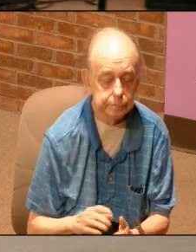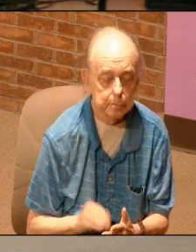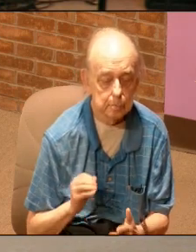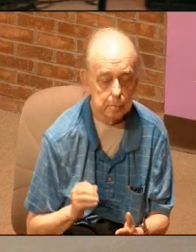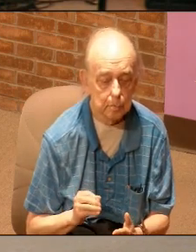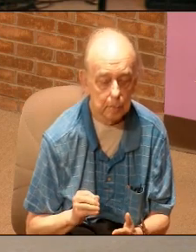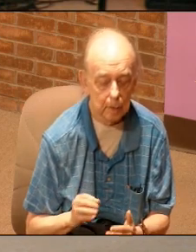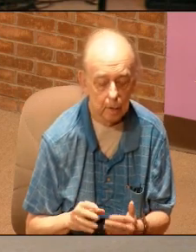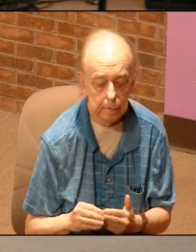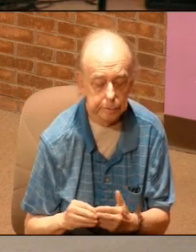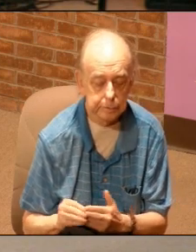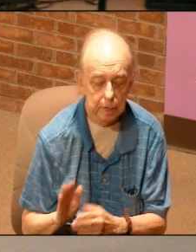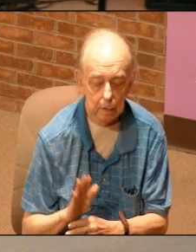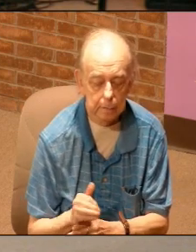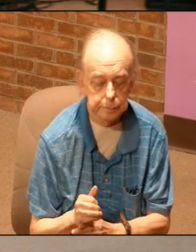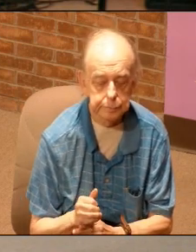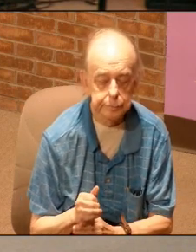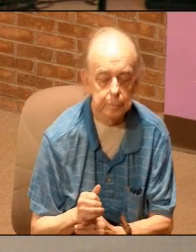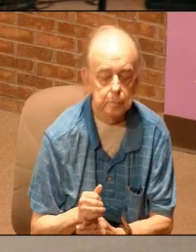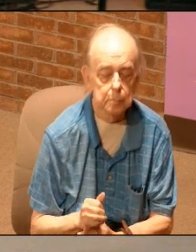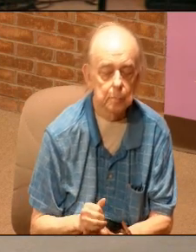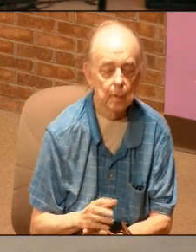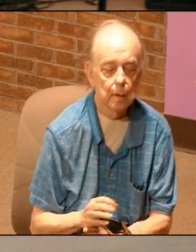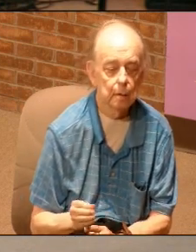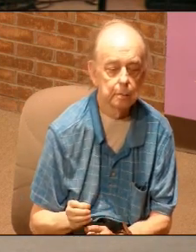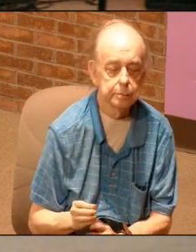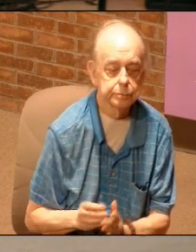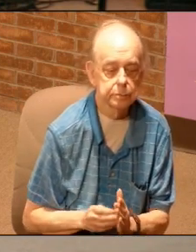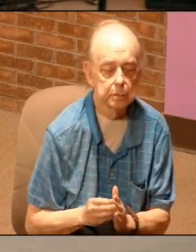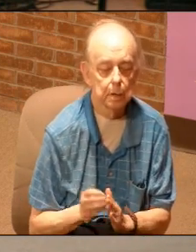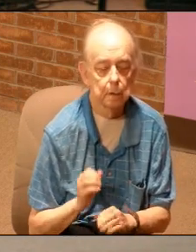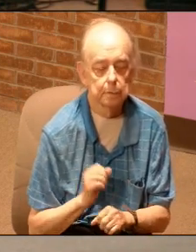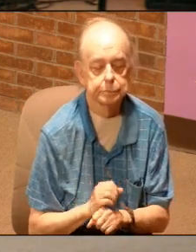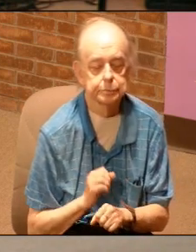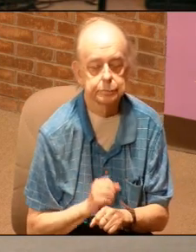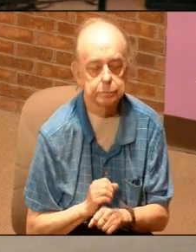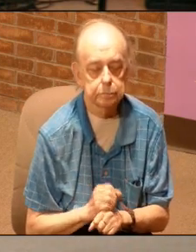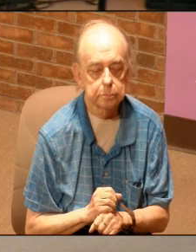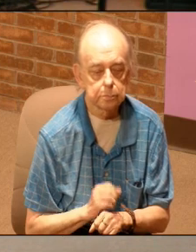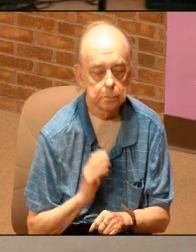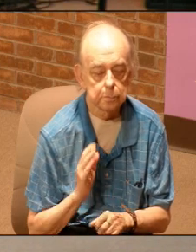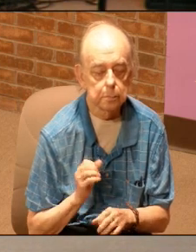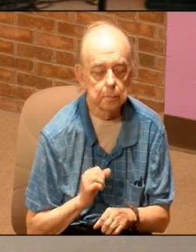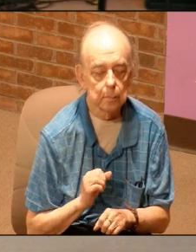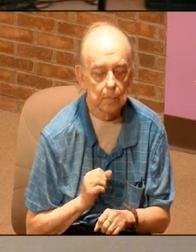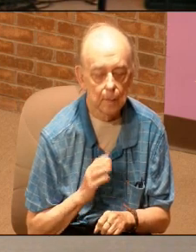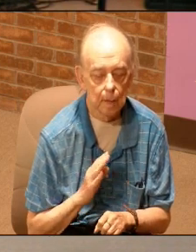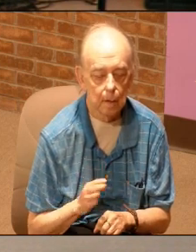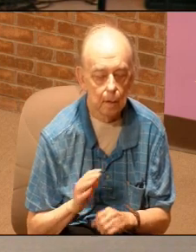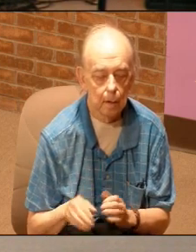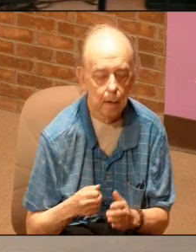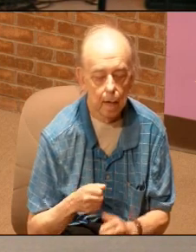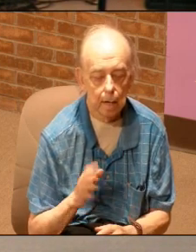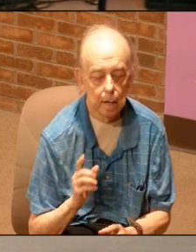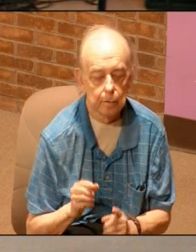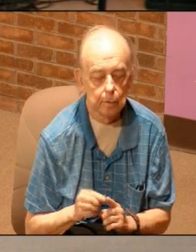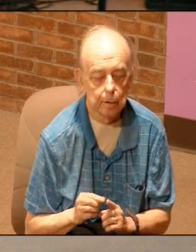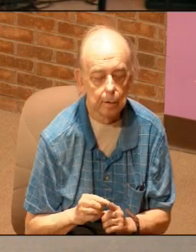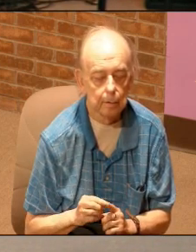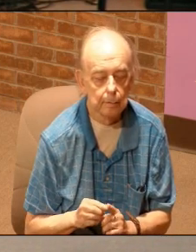to lead yourself and develop these habits that we're going to talk about out of God's